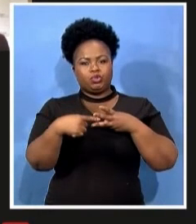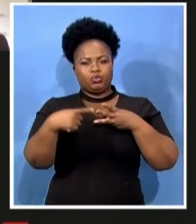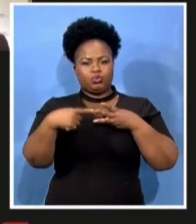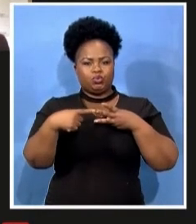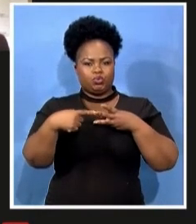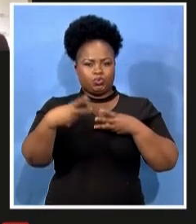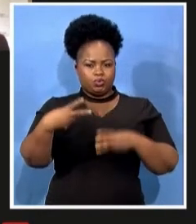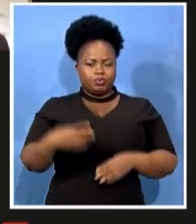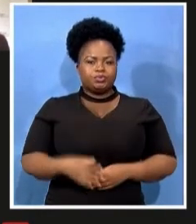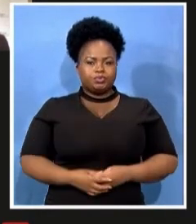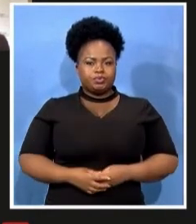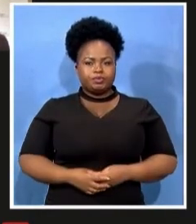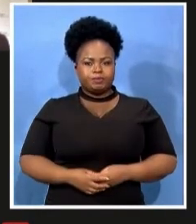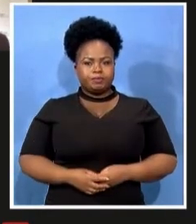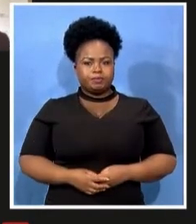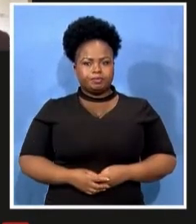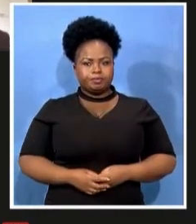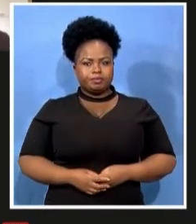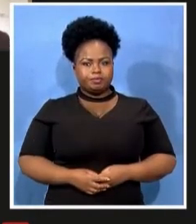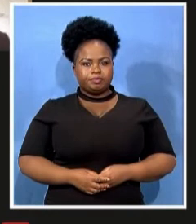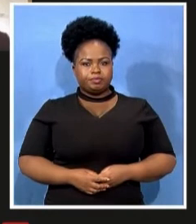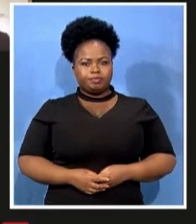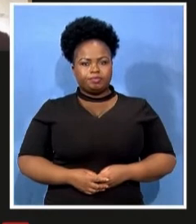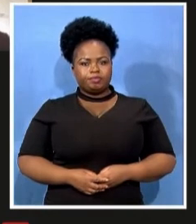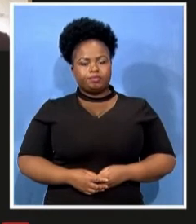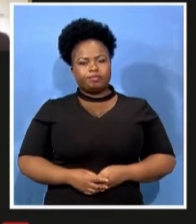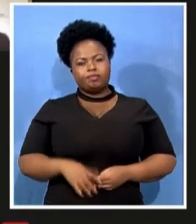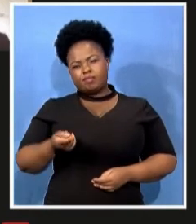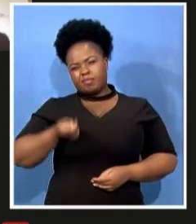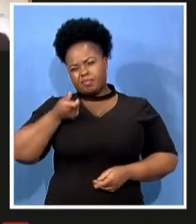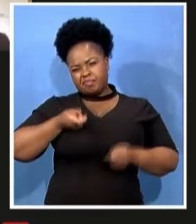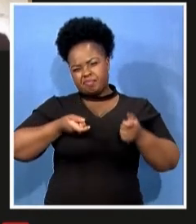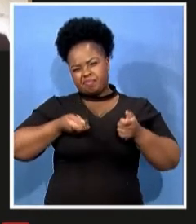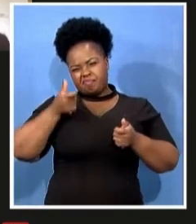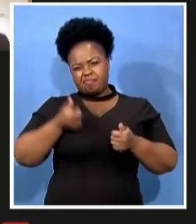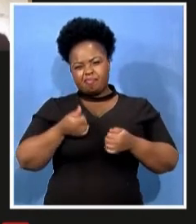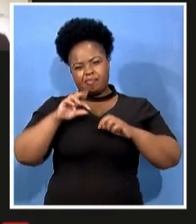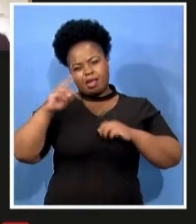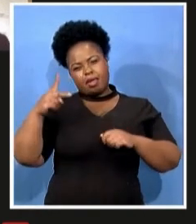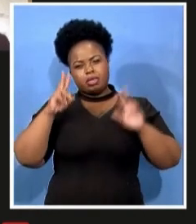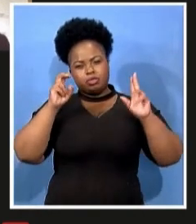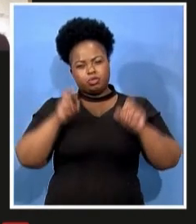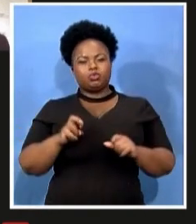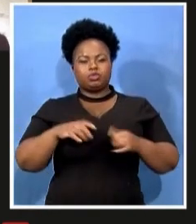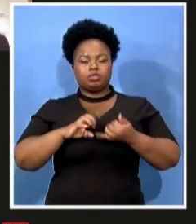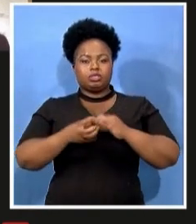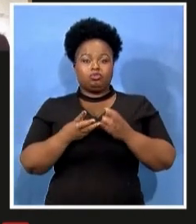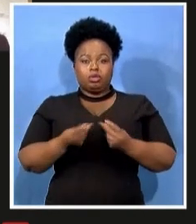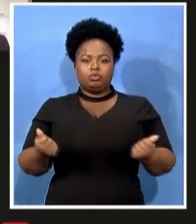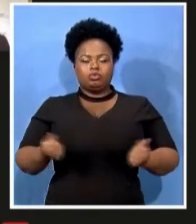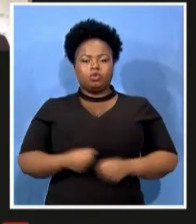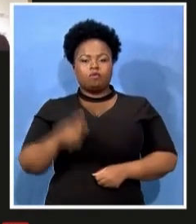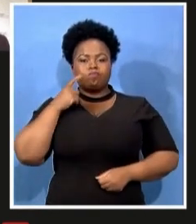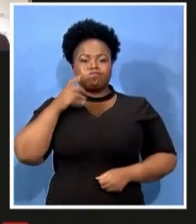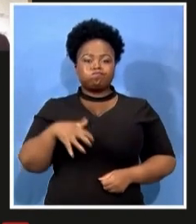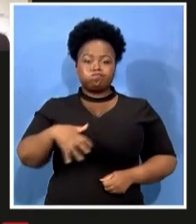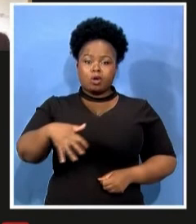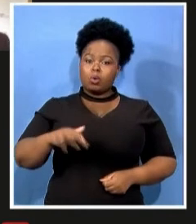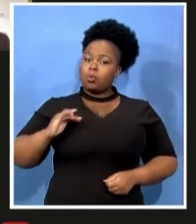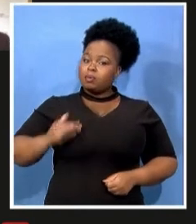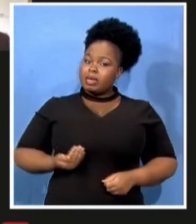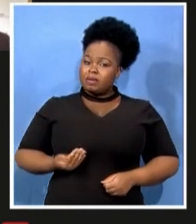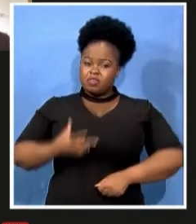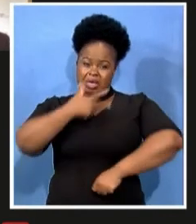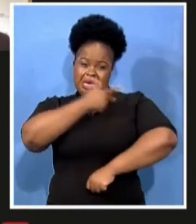there are a few issues which we're still resolving on the issue of vaccines. Pregnant women, we will not immediately include